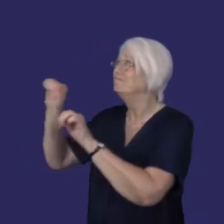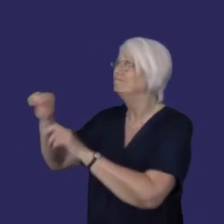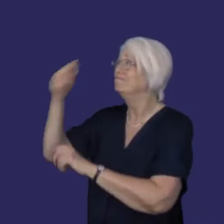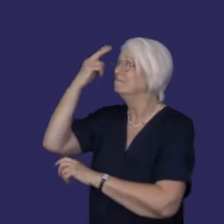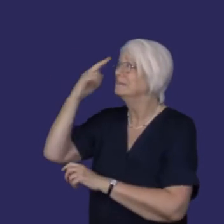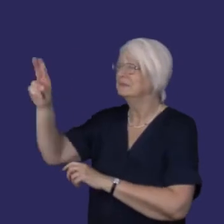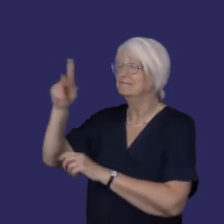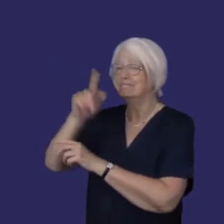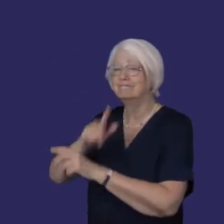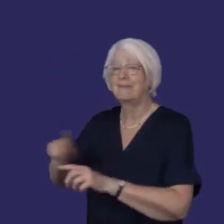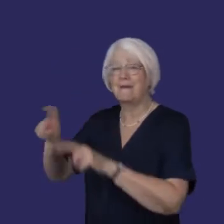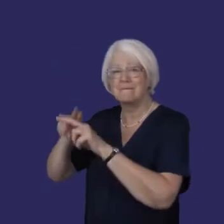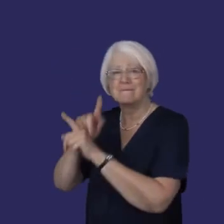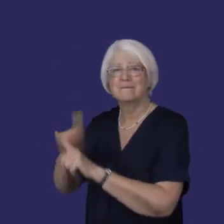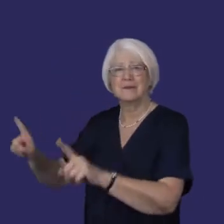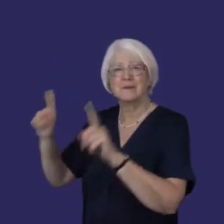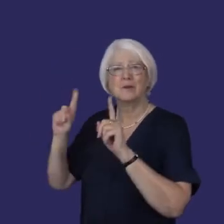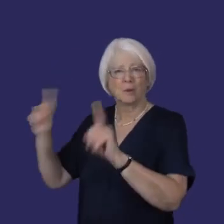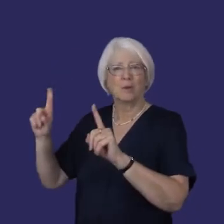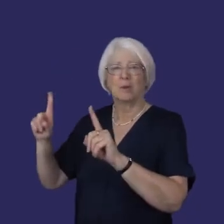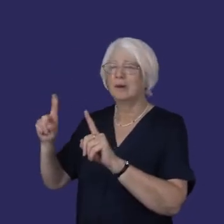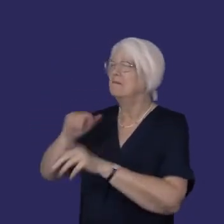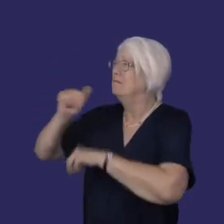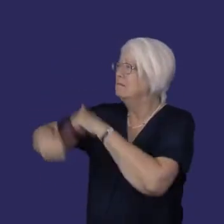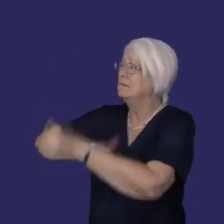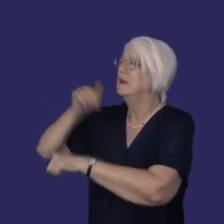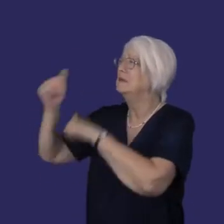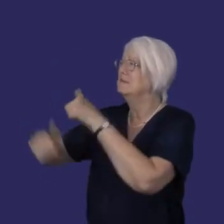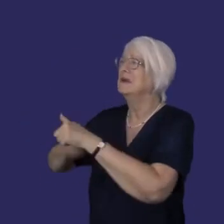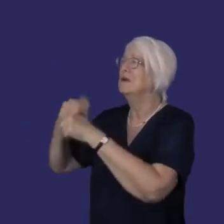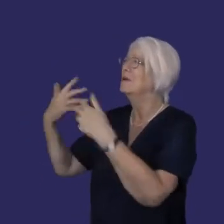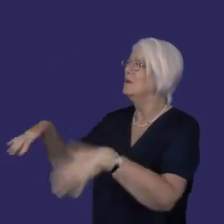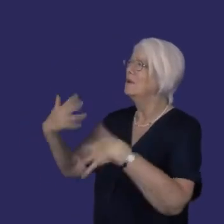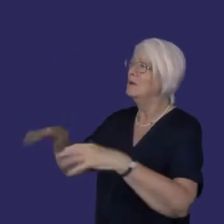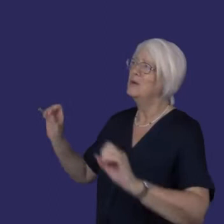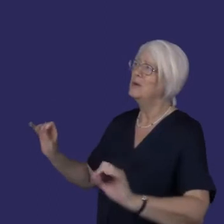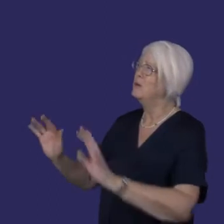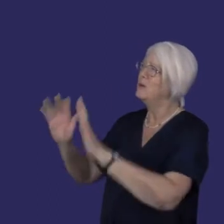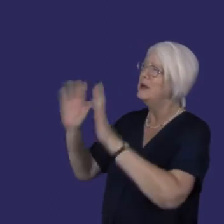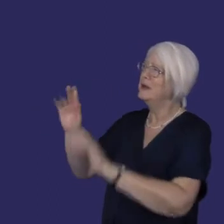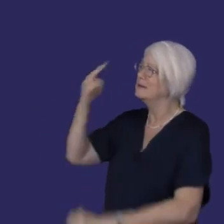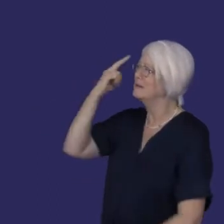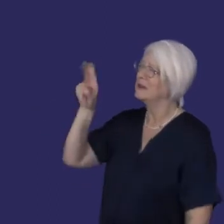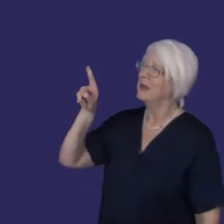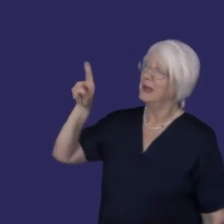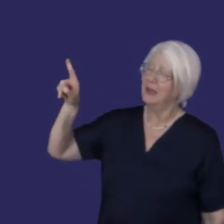Blessed be the name of the Lord. Blessed be your